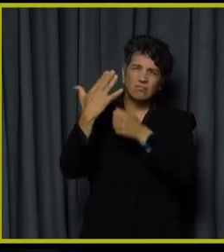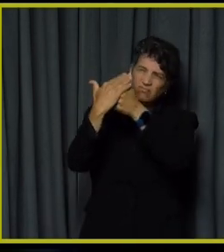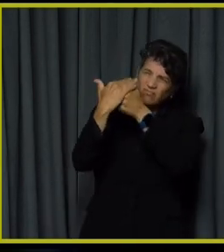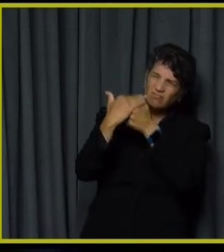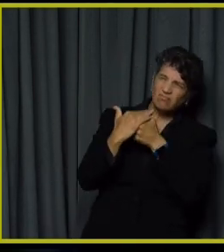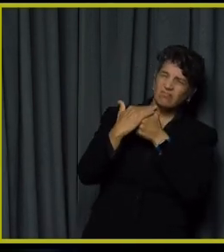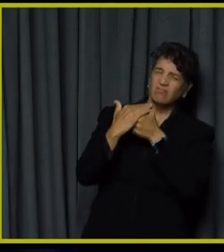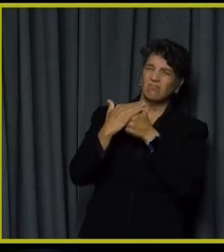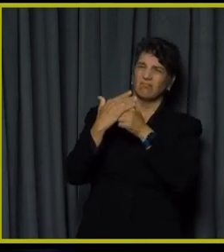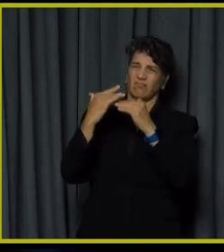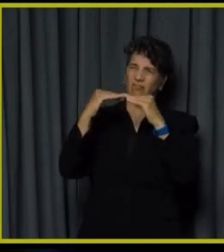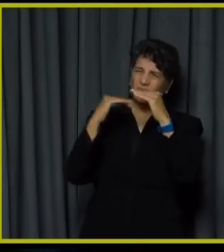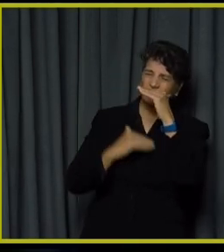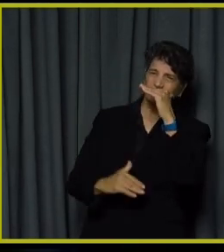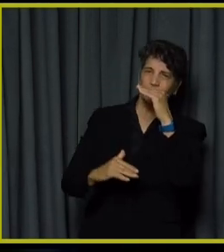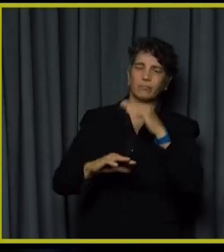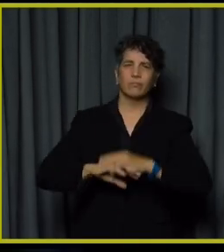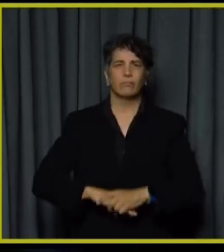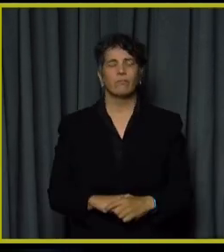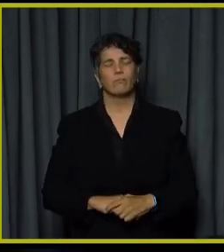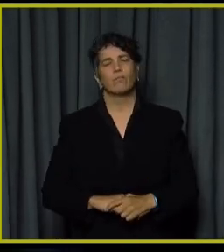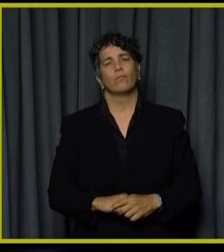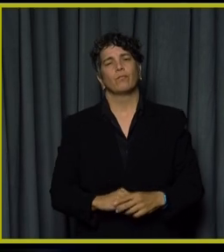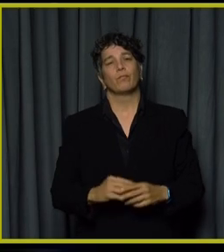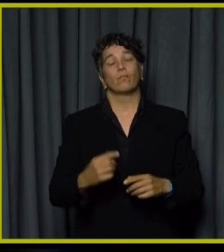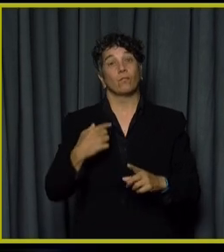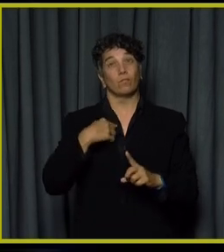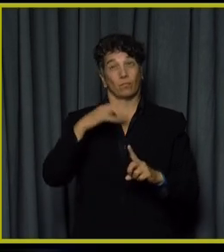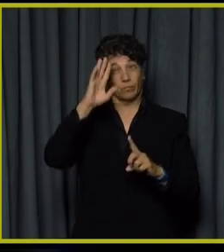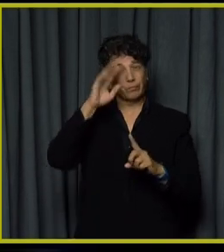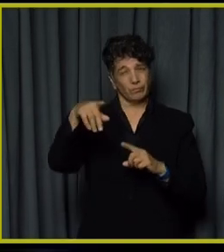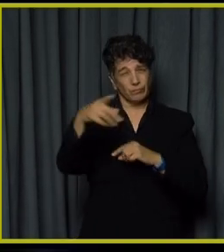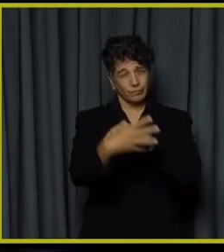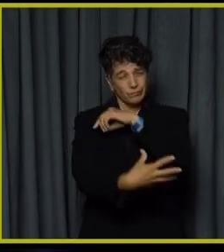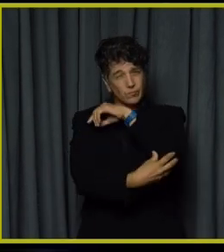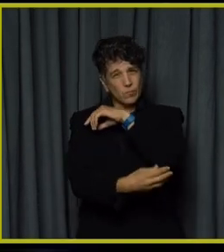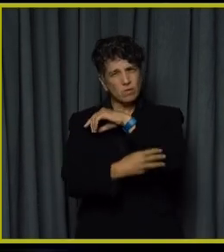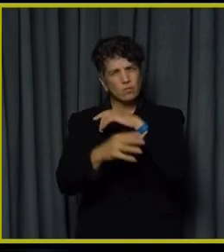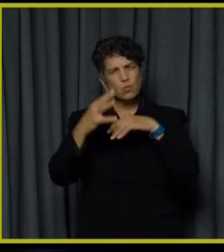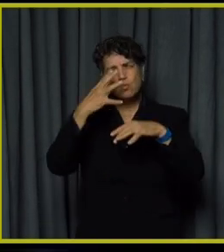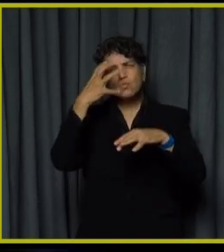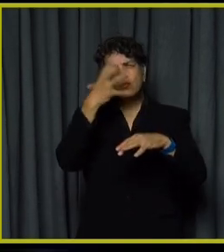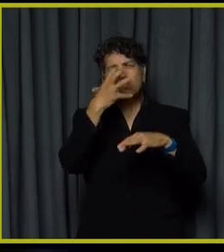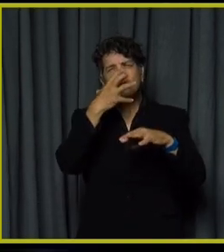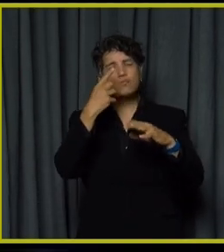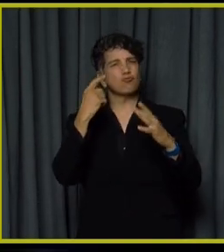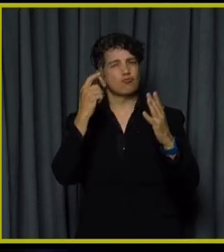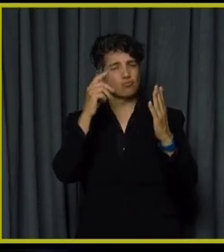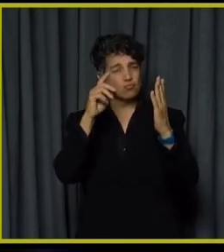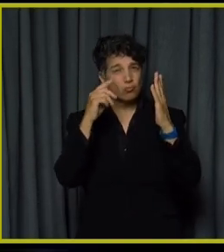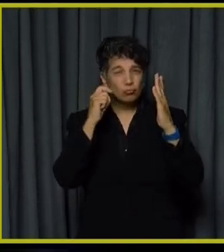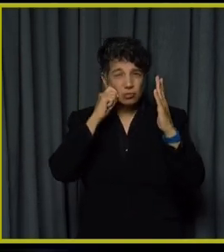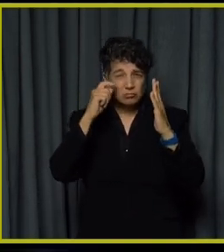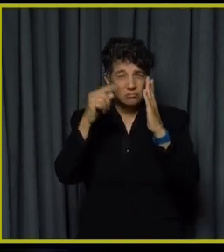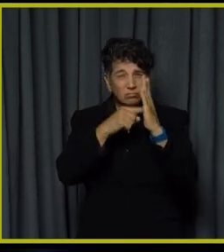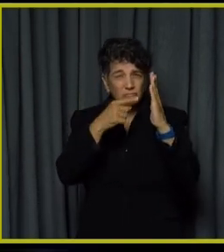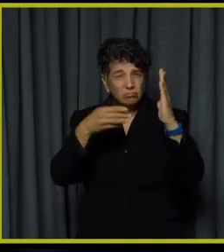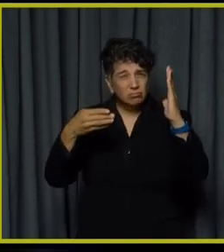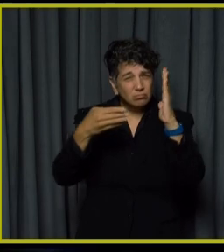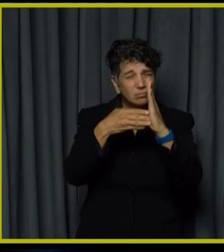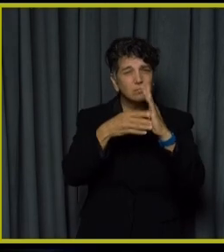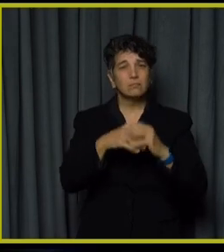already know that poverty and systemic racism are completely and tightly linked with the climate